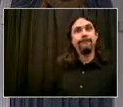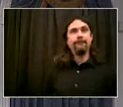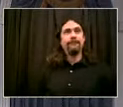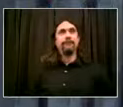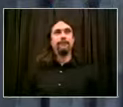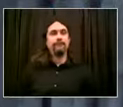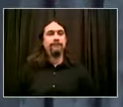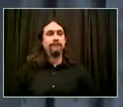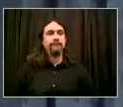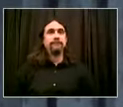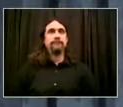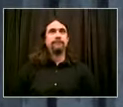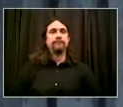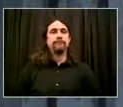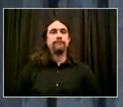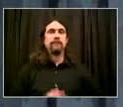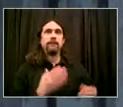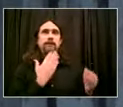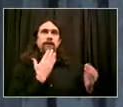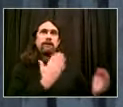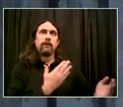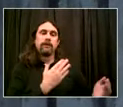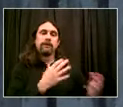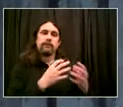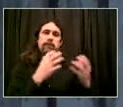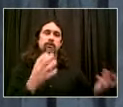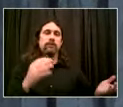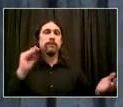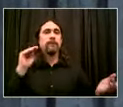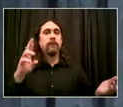Thank you so much, Mayor de Blasio. I'm so excited